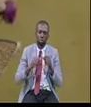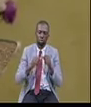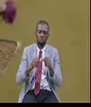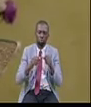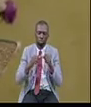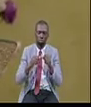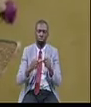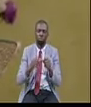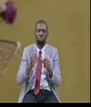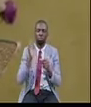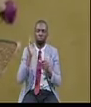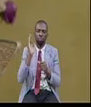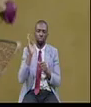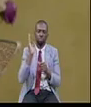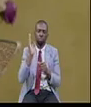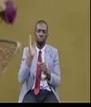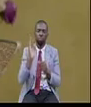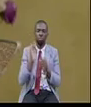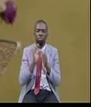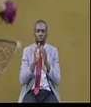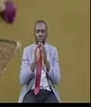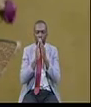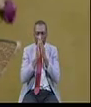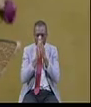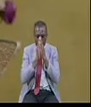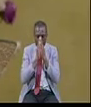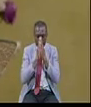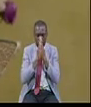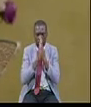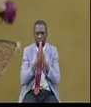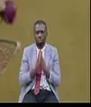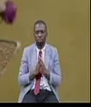our prayers.